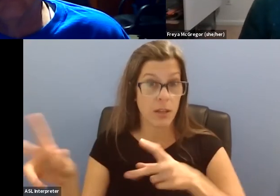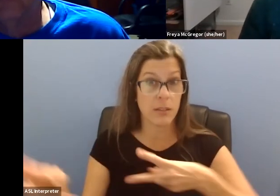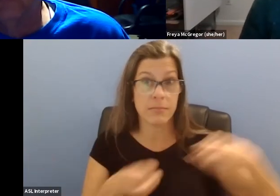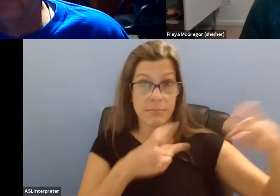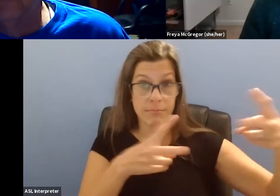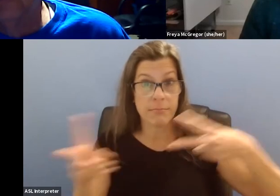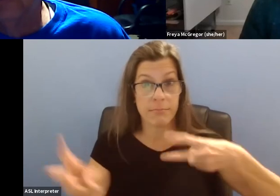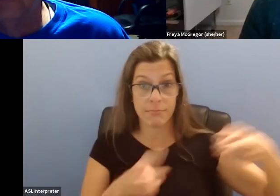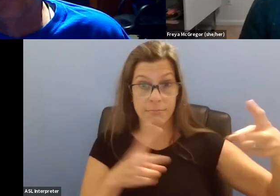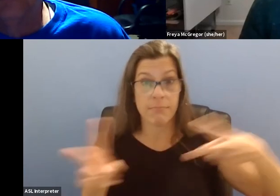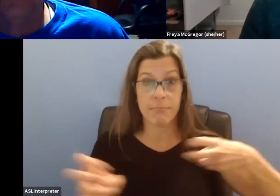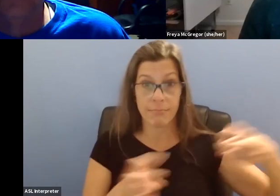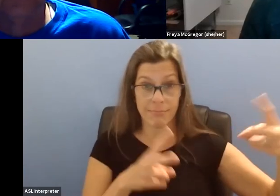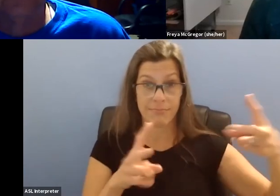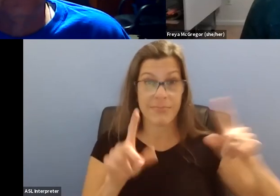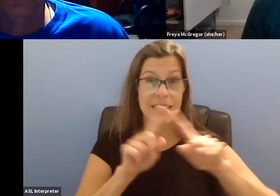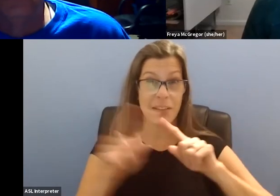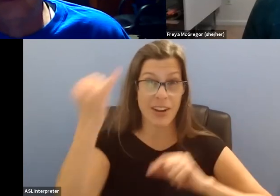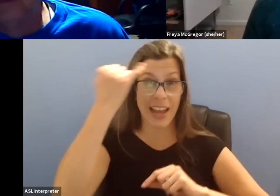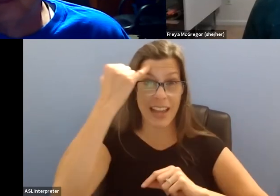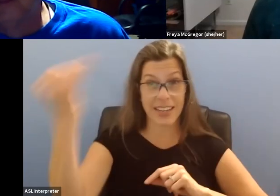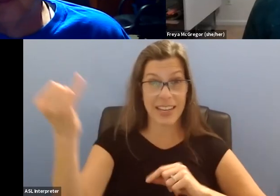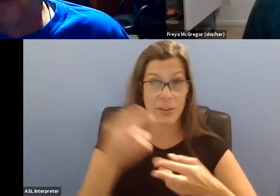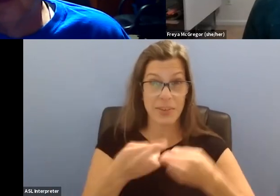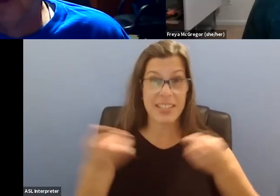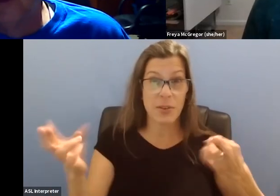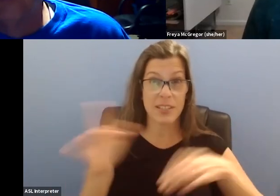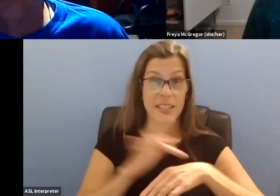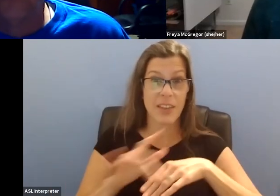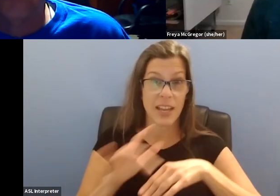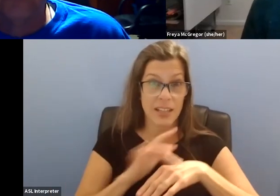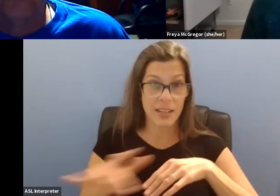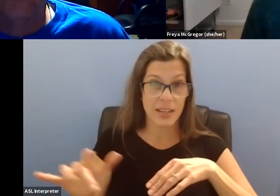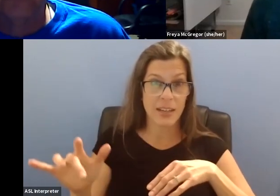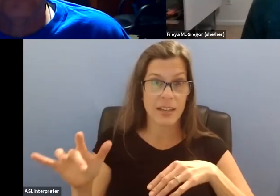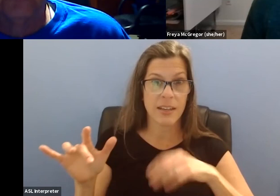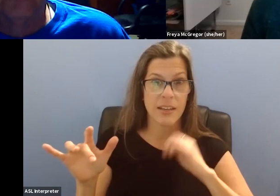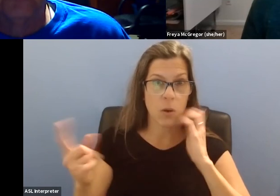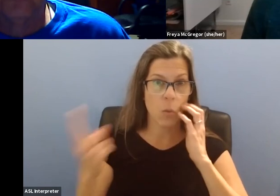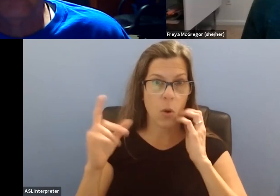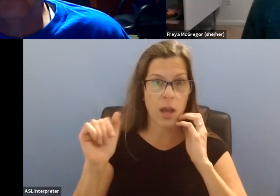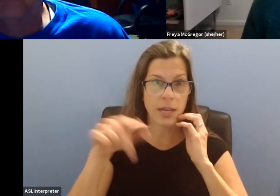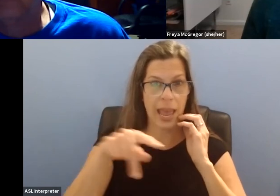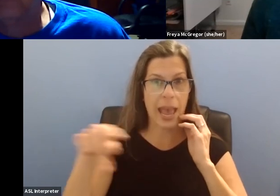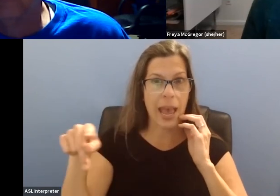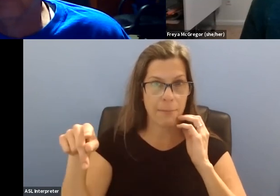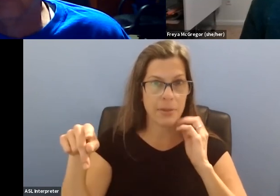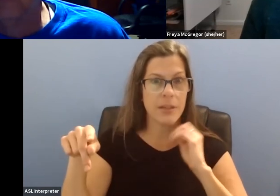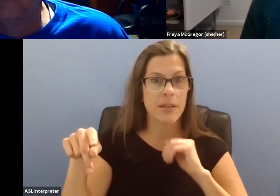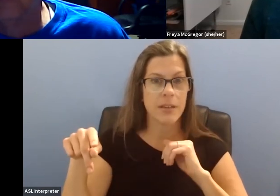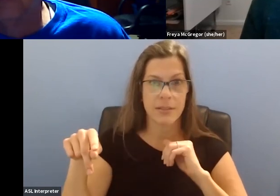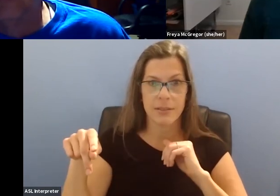Um, but there's some ideas there. There's also some resources like Larkwire, the app that Jerry mentioned he uses and,